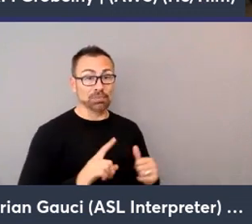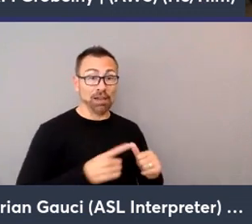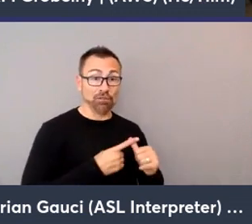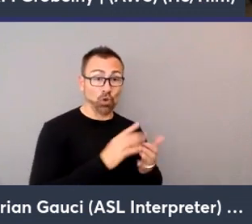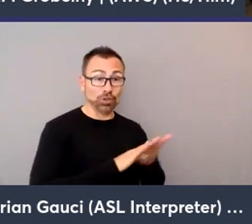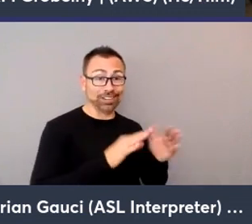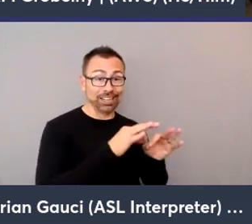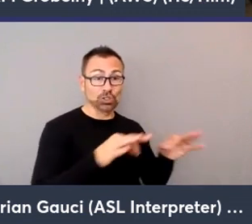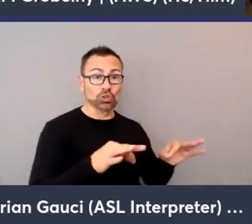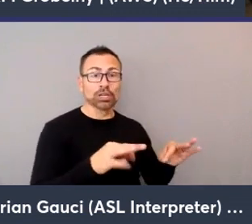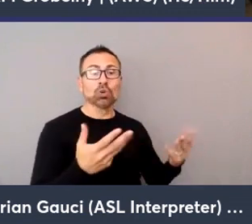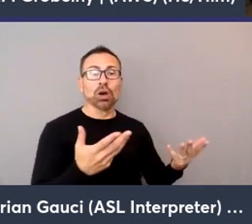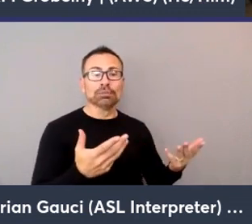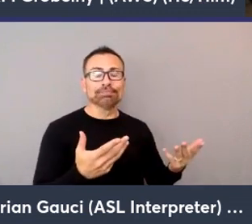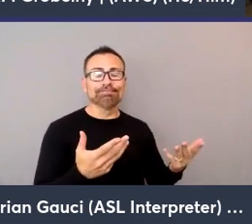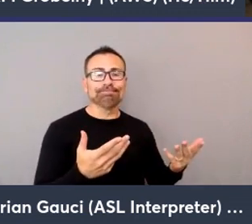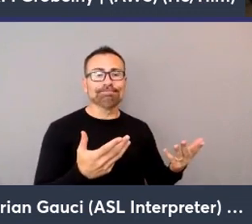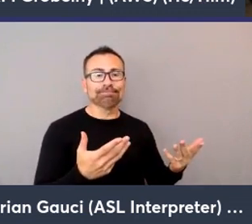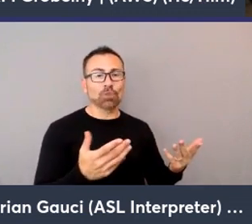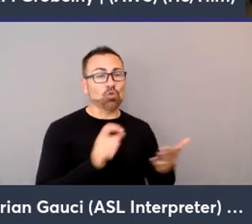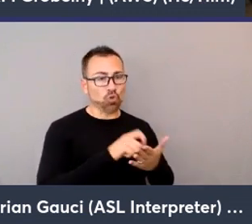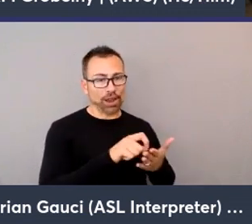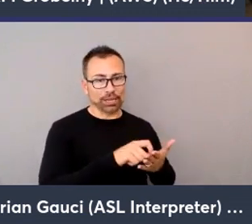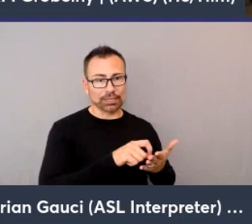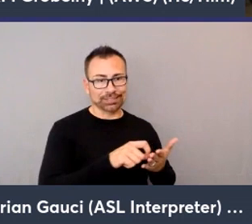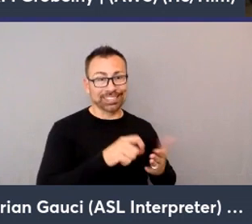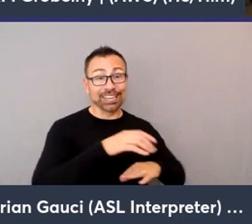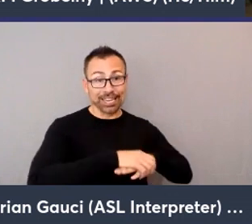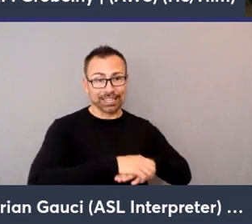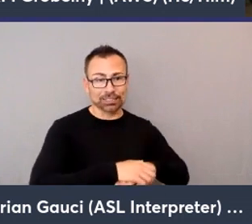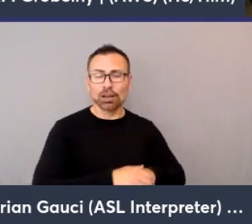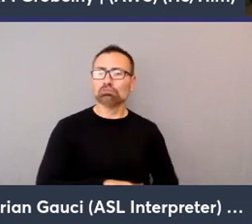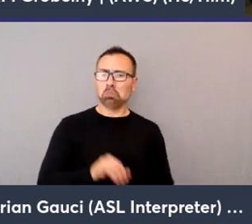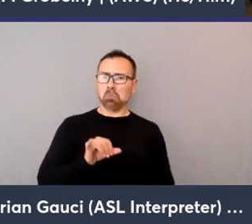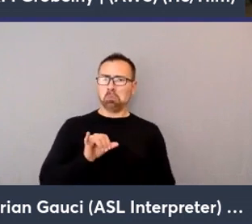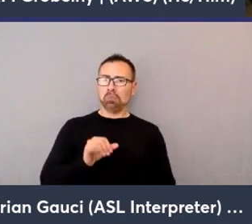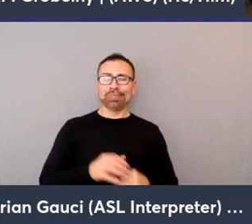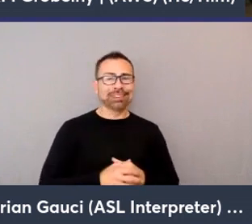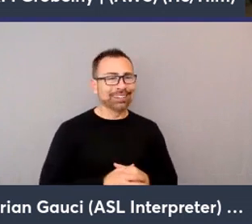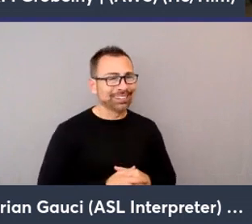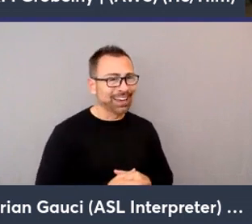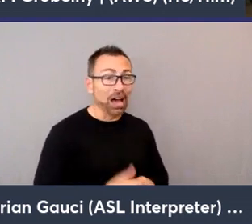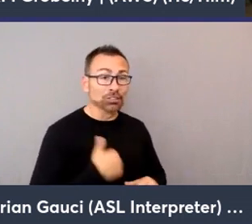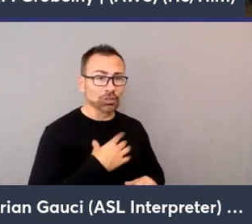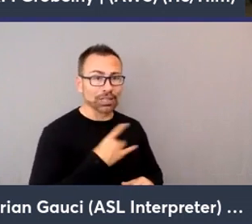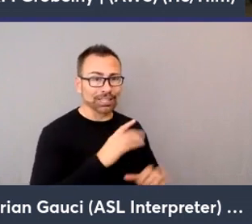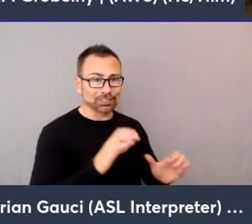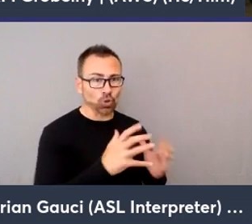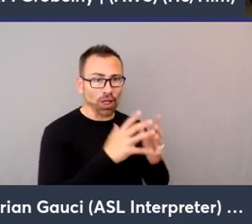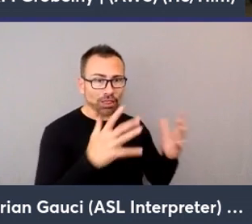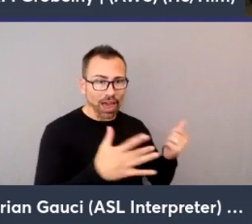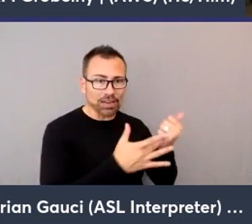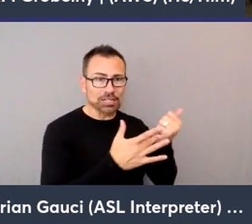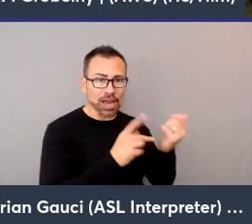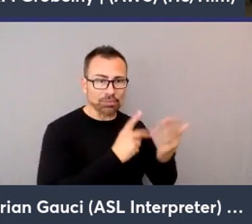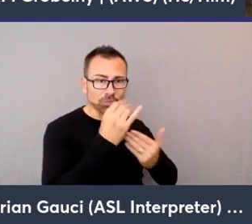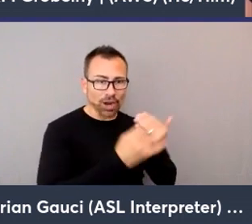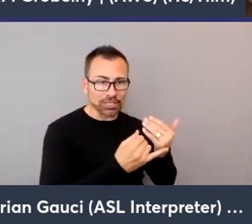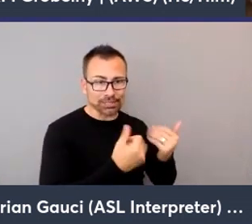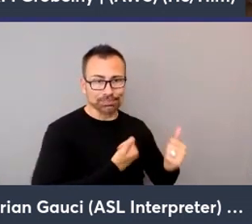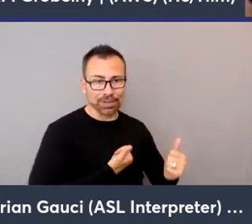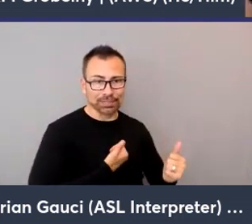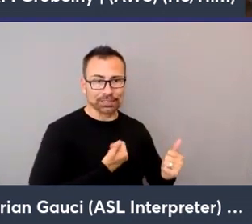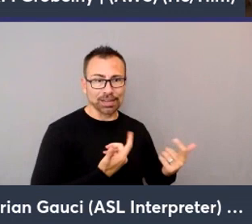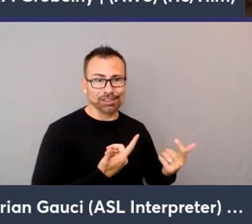in like writing in English. Ah. Right? So I like to do a lot of tech projects on my own